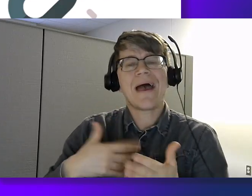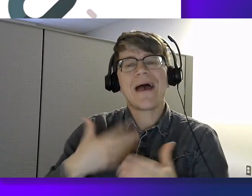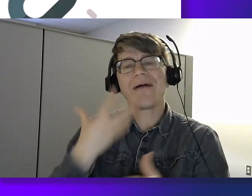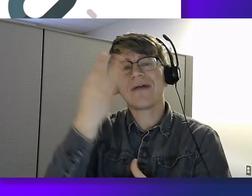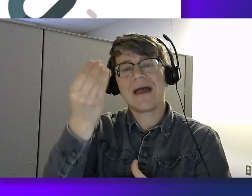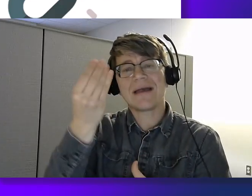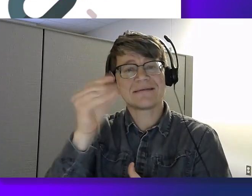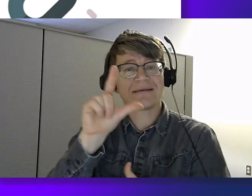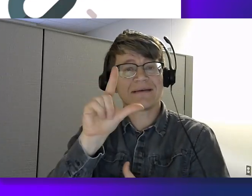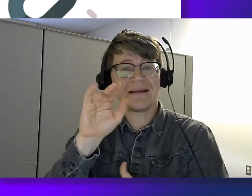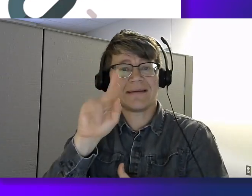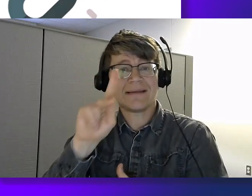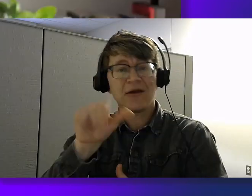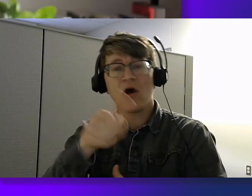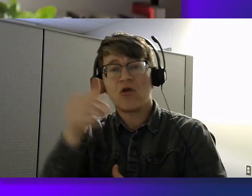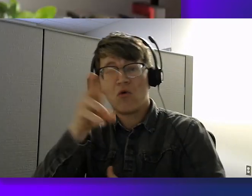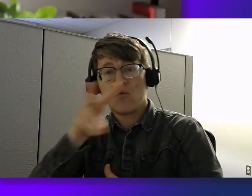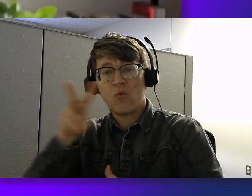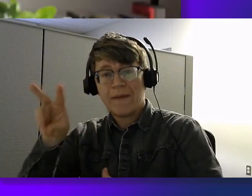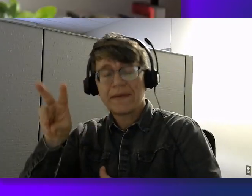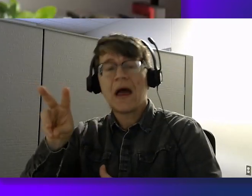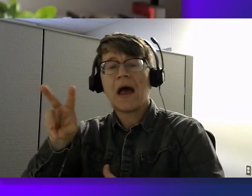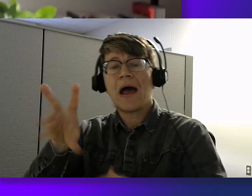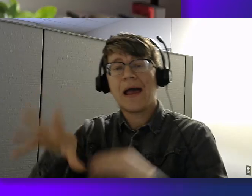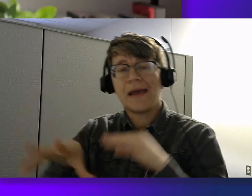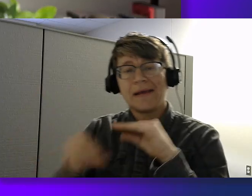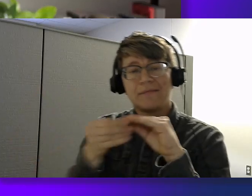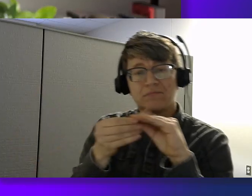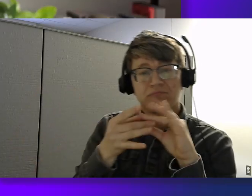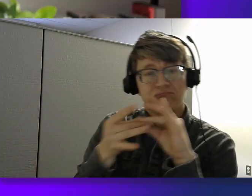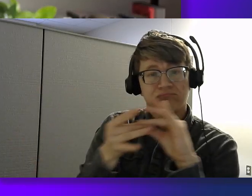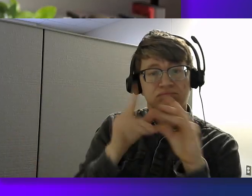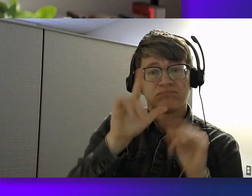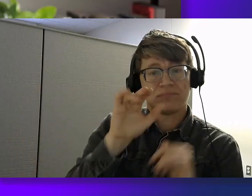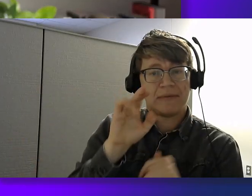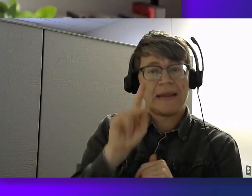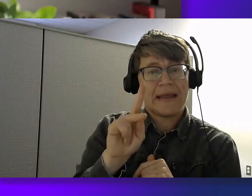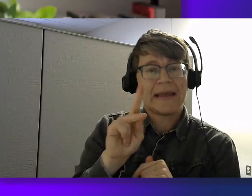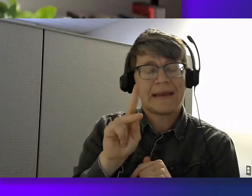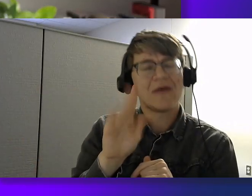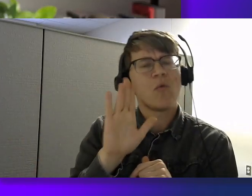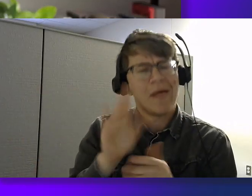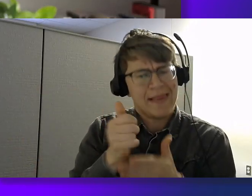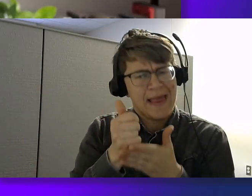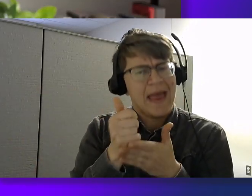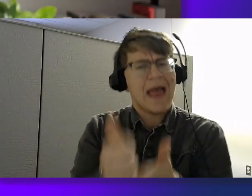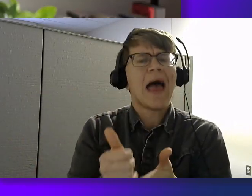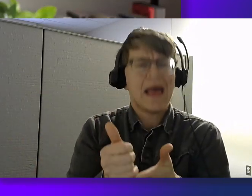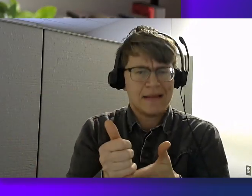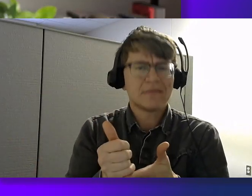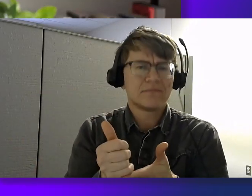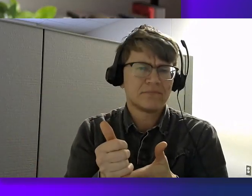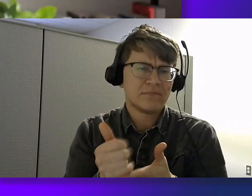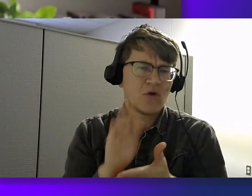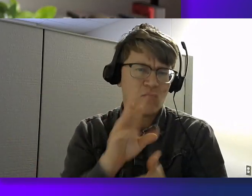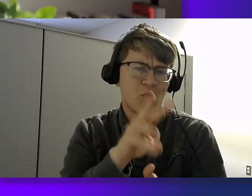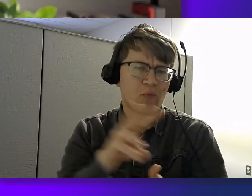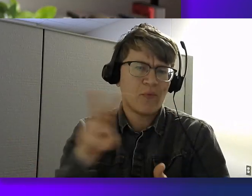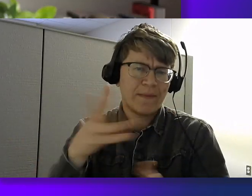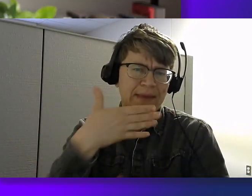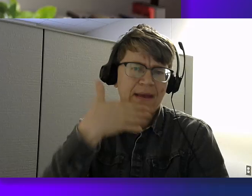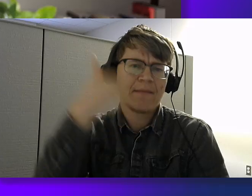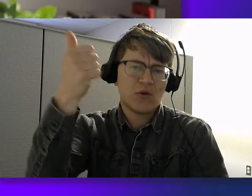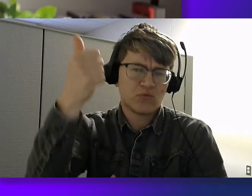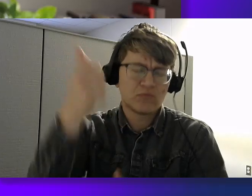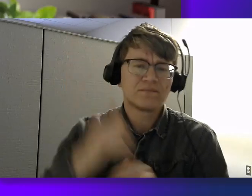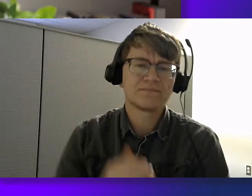to other websites' content. If you link to authoritative websites to support your claims, this can, in turn, help your site's